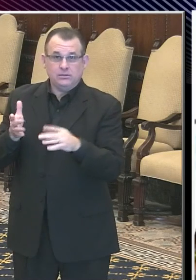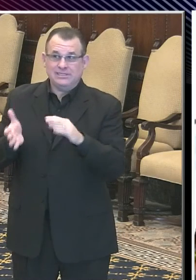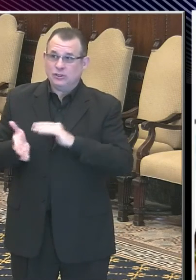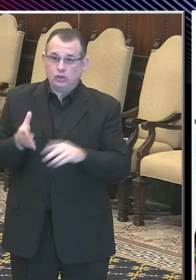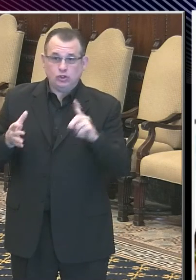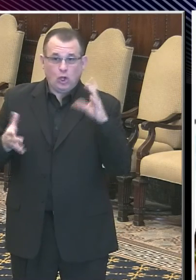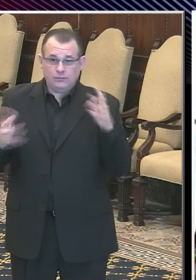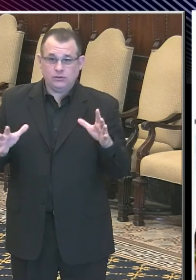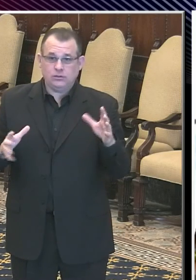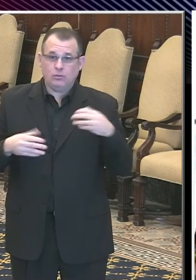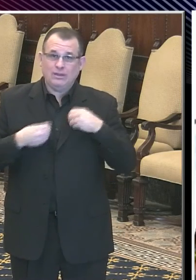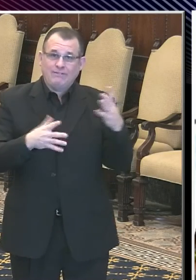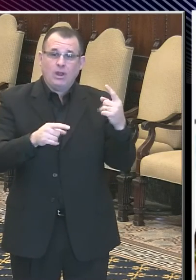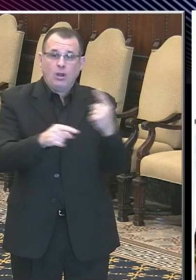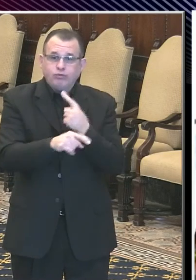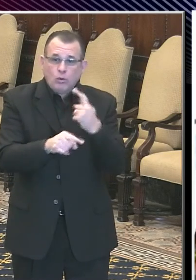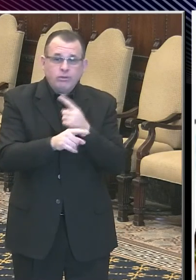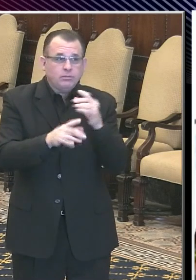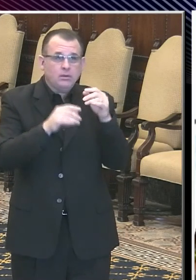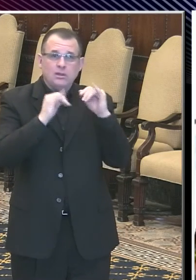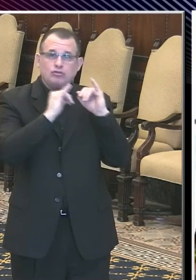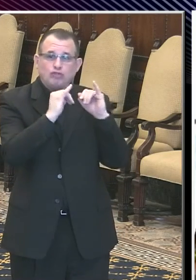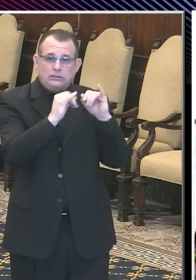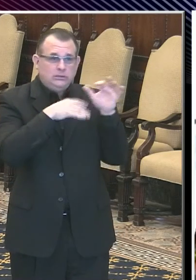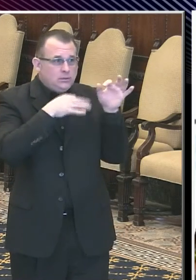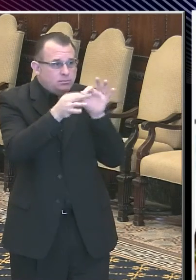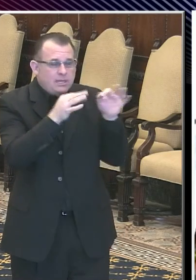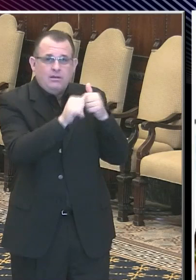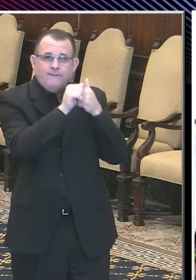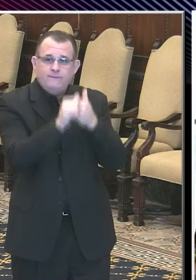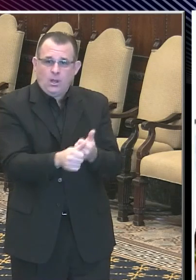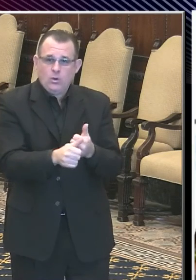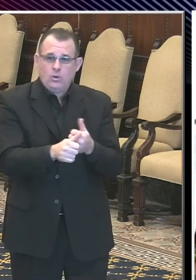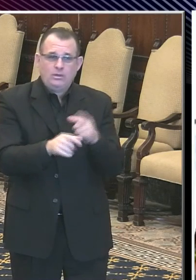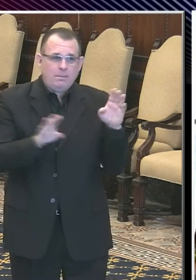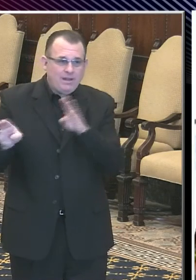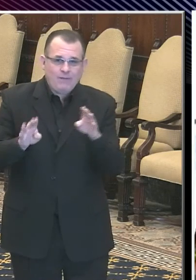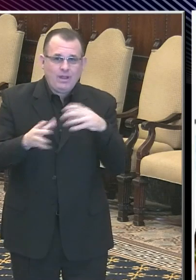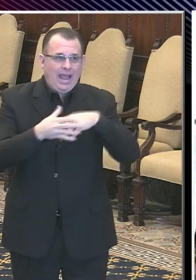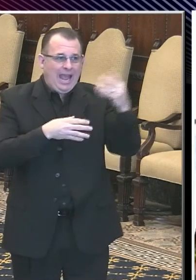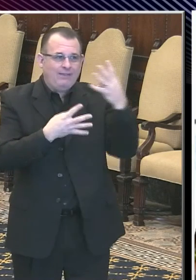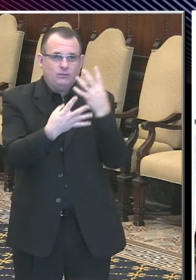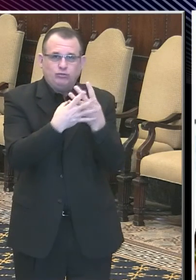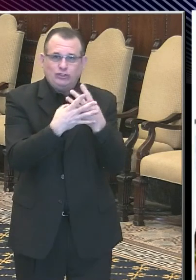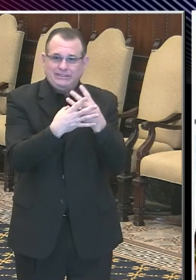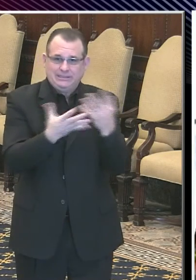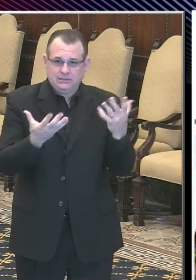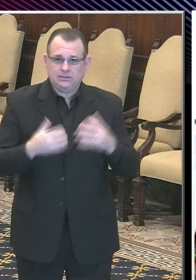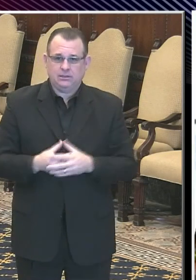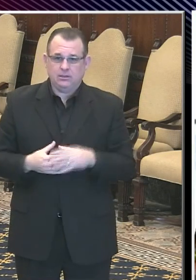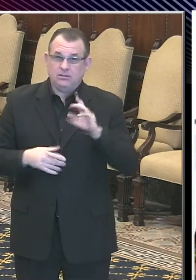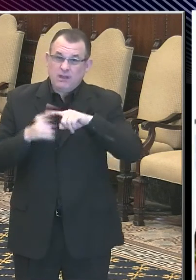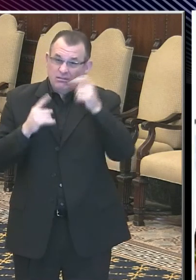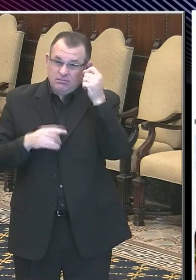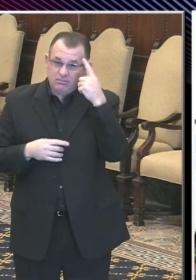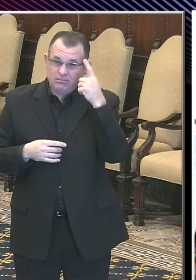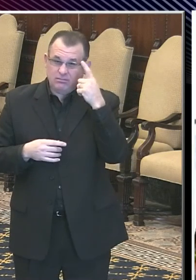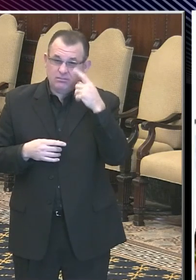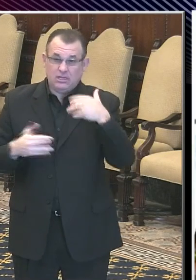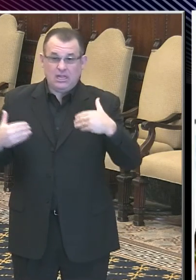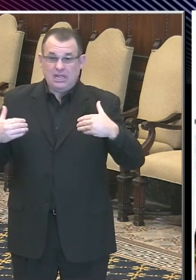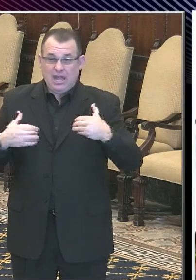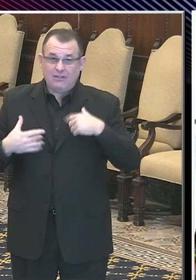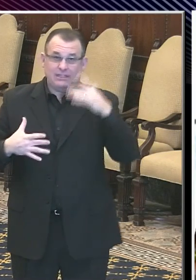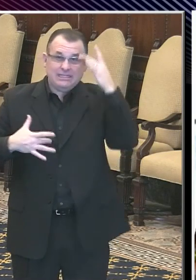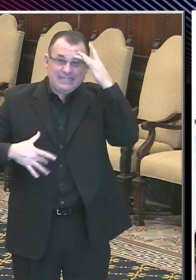guidance to them about how they should behave upon their discharge. But we're not in a position to be able to hold inmates no